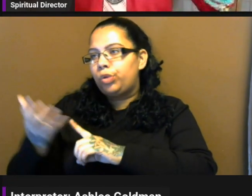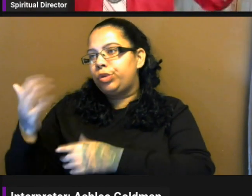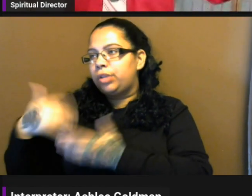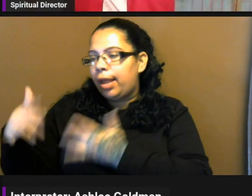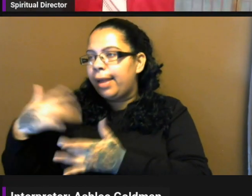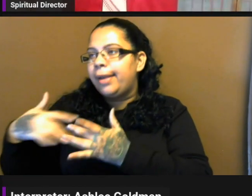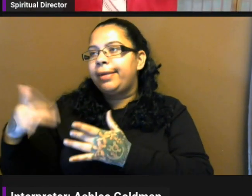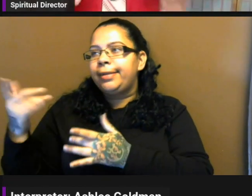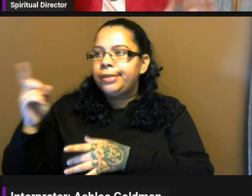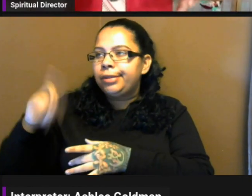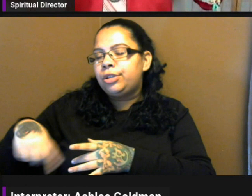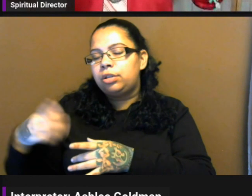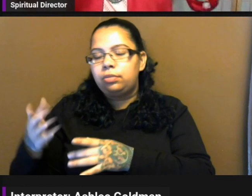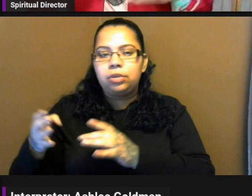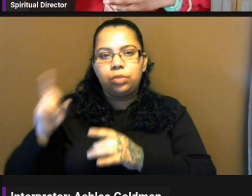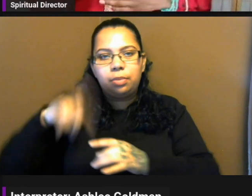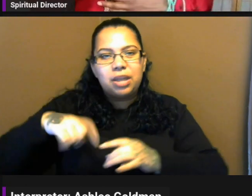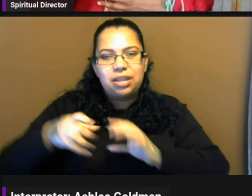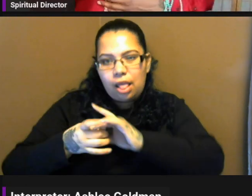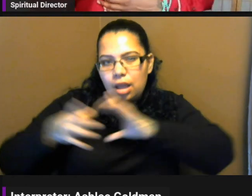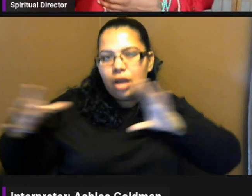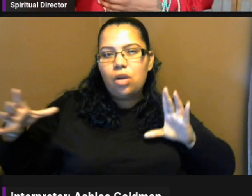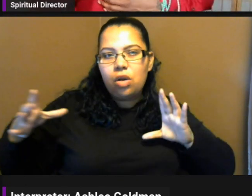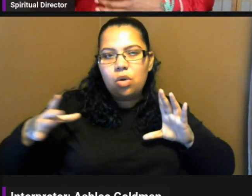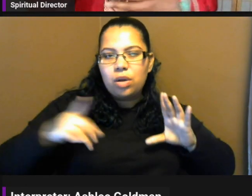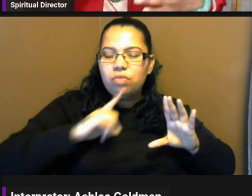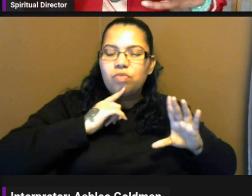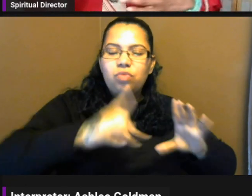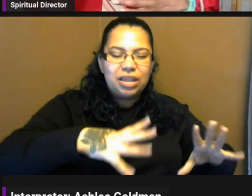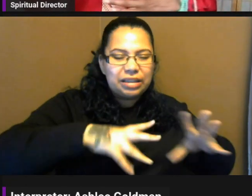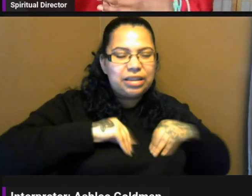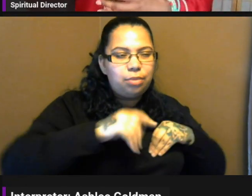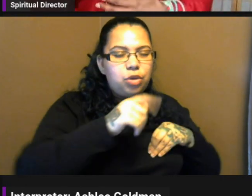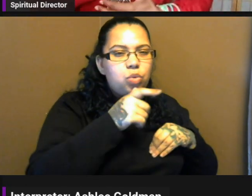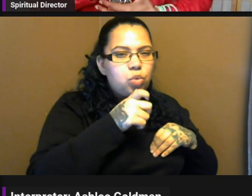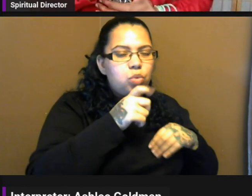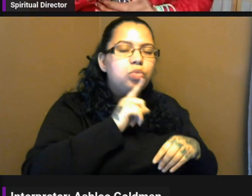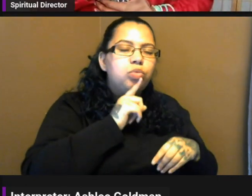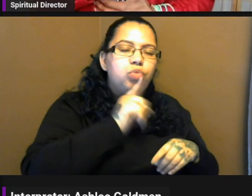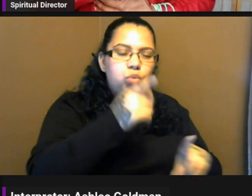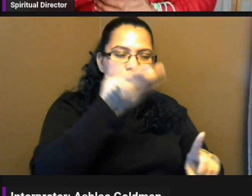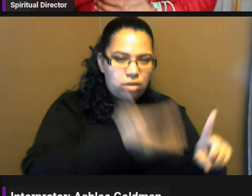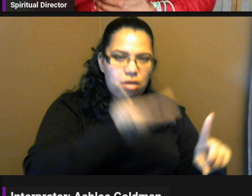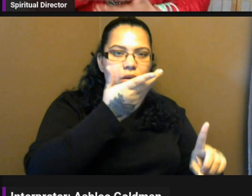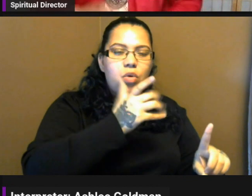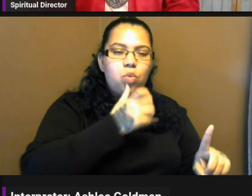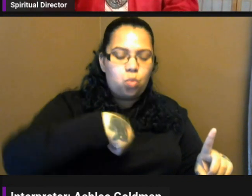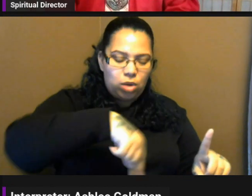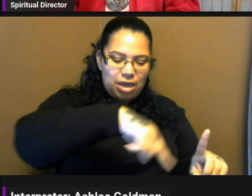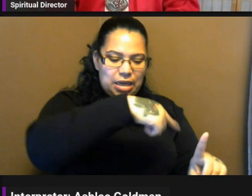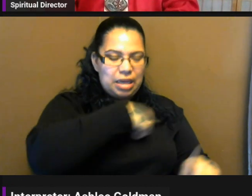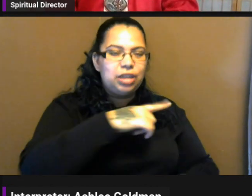that in order to embrace who you truly are, who we truly are.